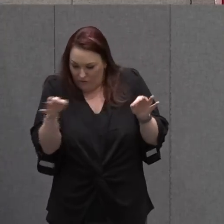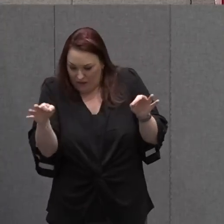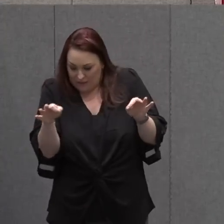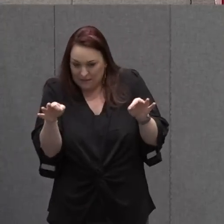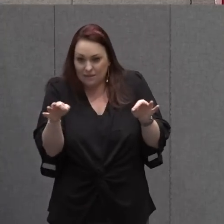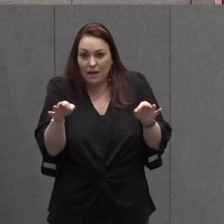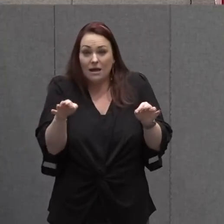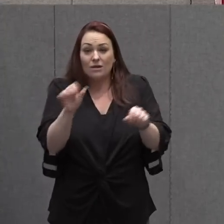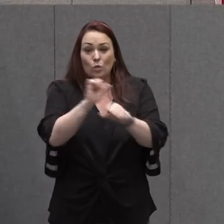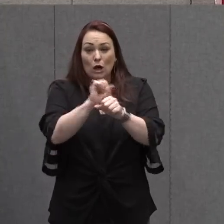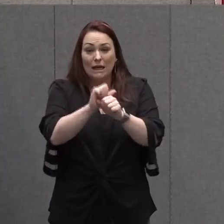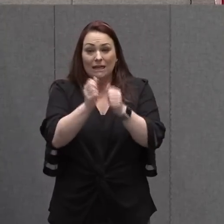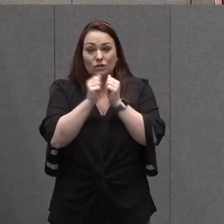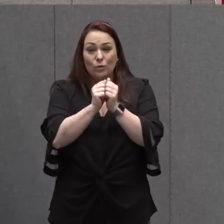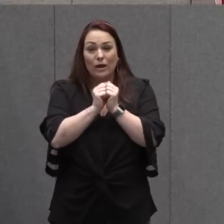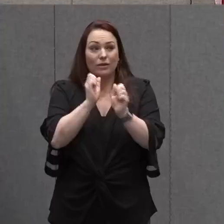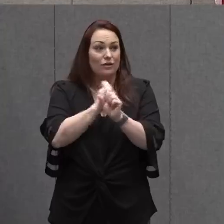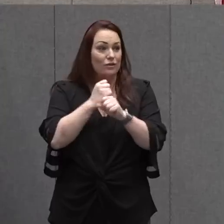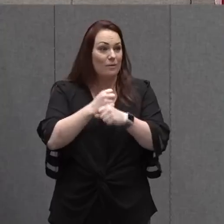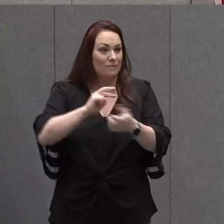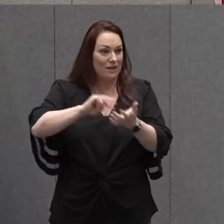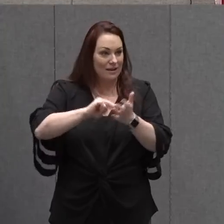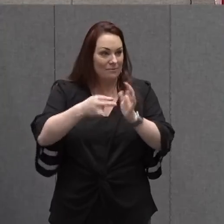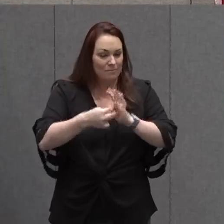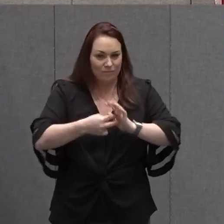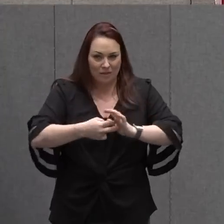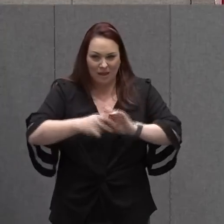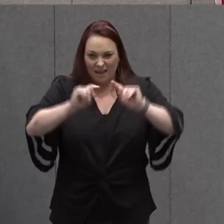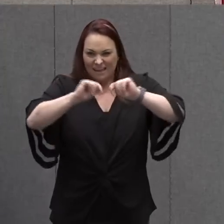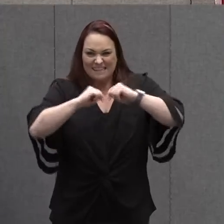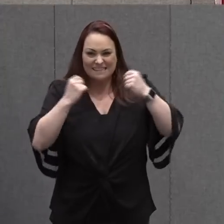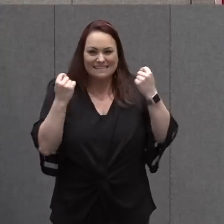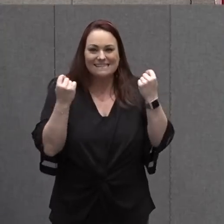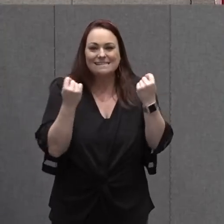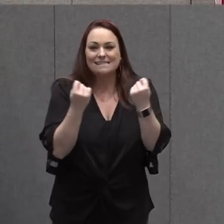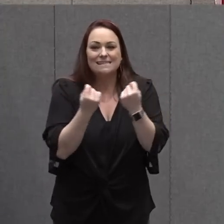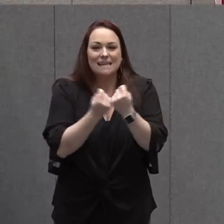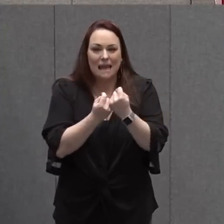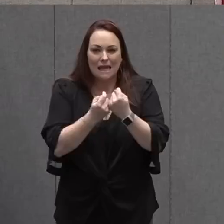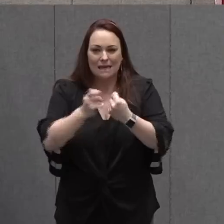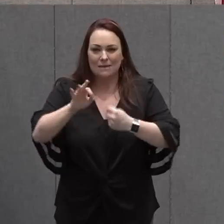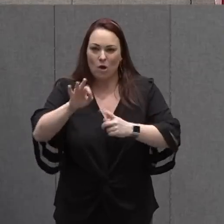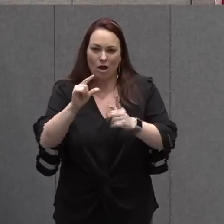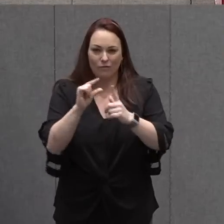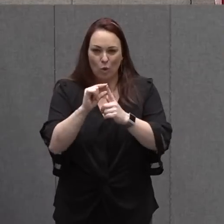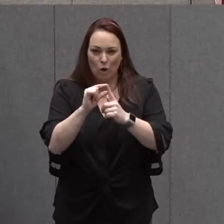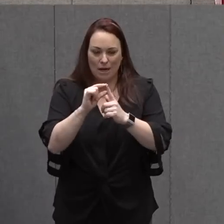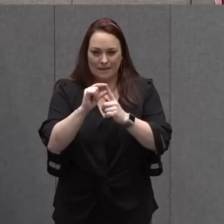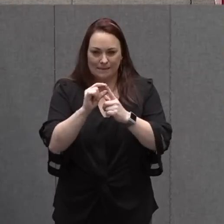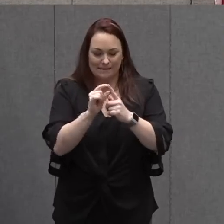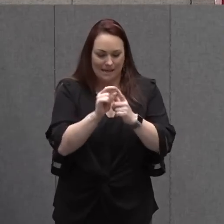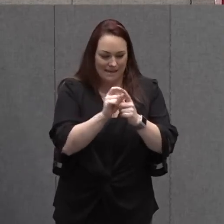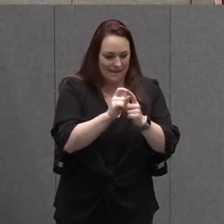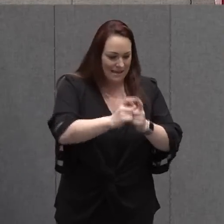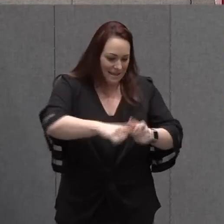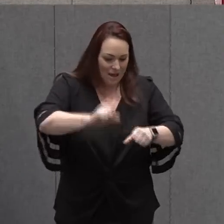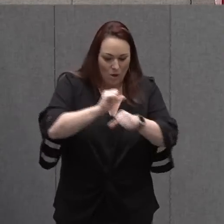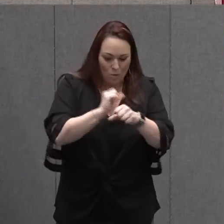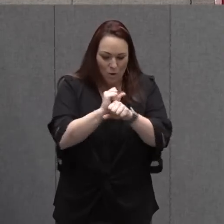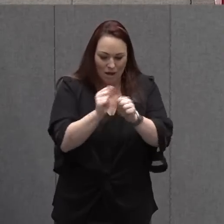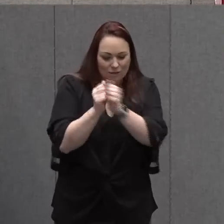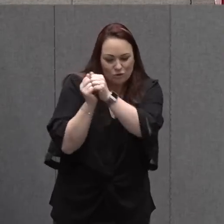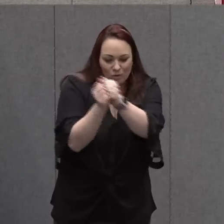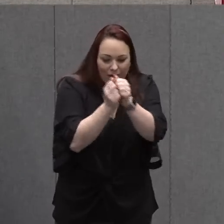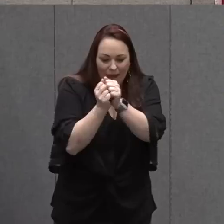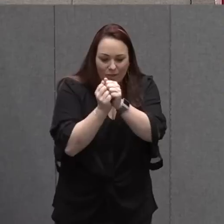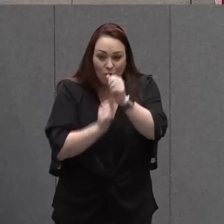together to make a meaning. Oh, like a team of words. A team. Yeah, and they're all working together to